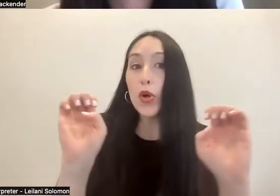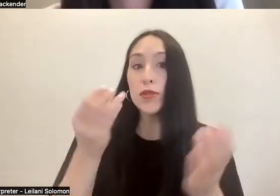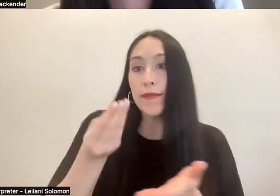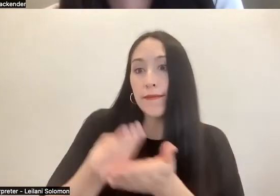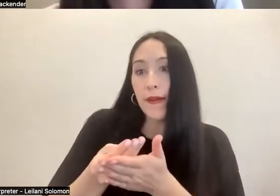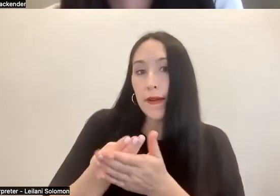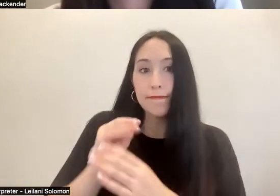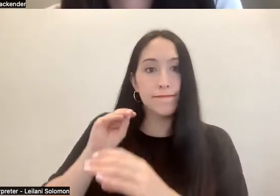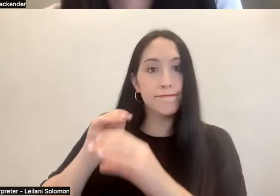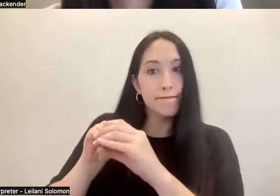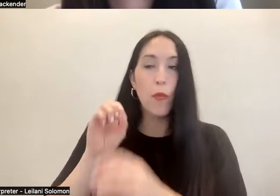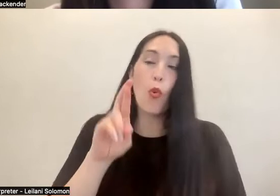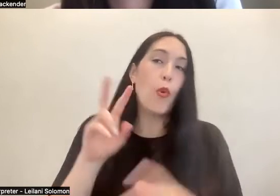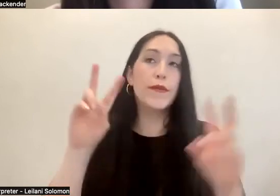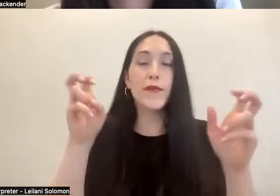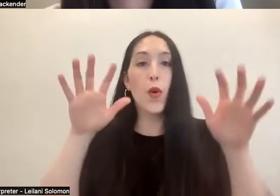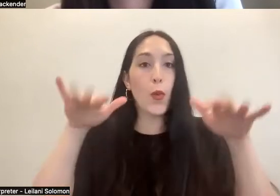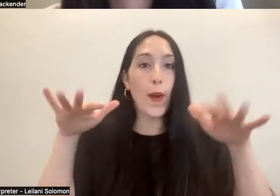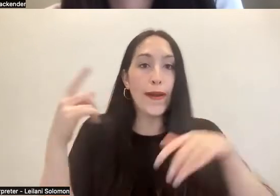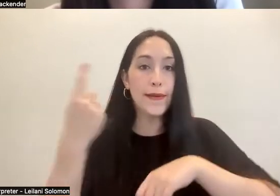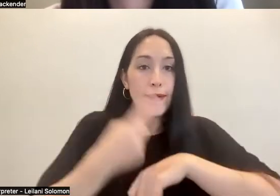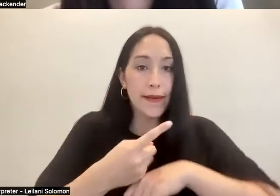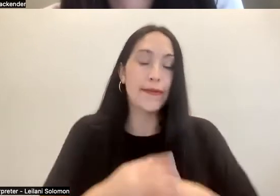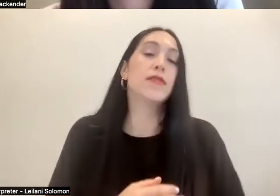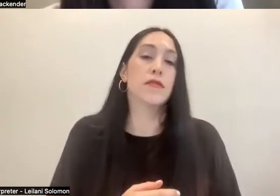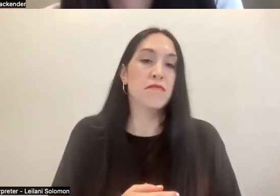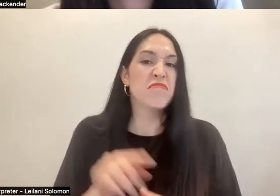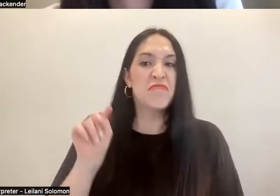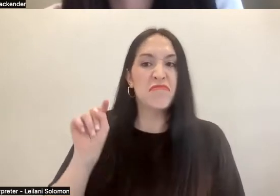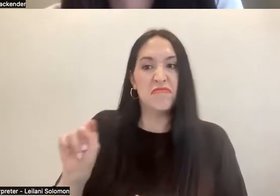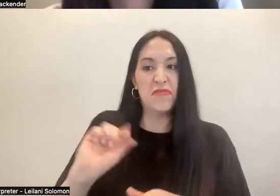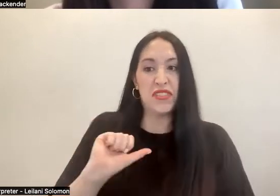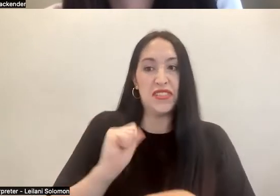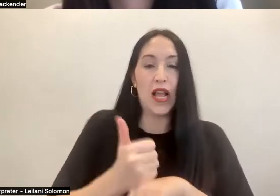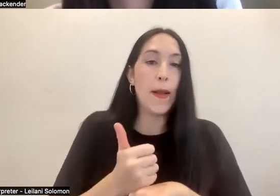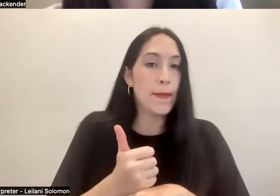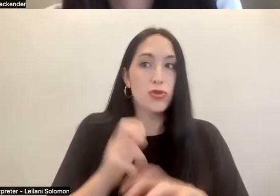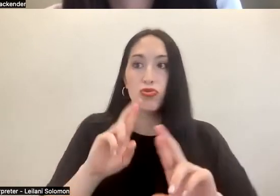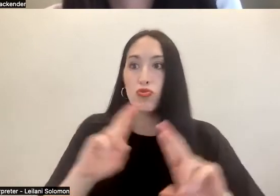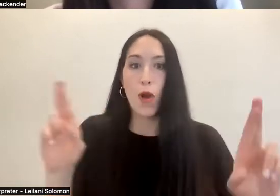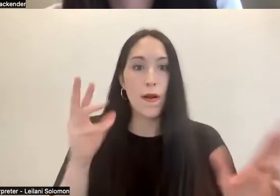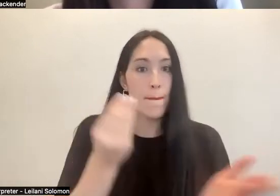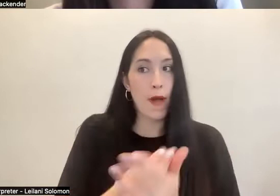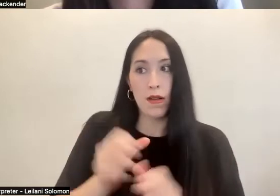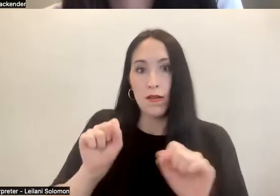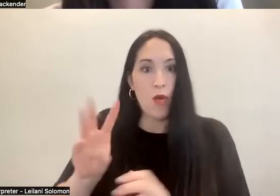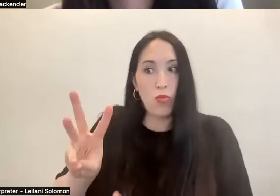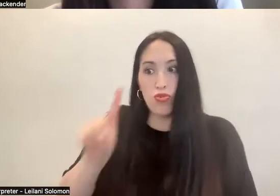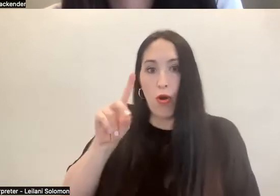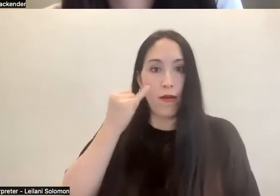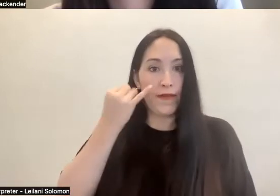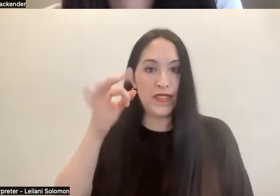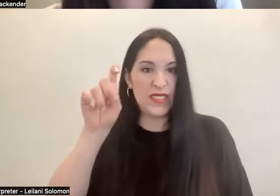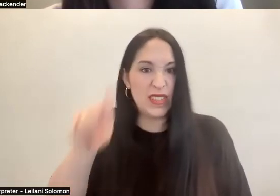like. It's a way to establish a liquid, readily available source of funds that could